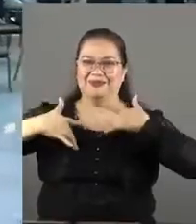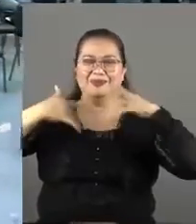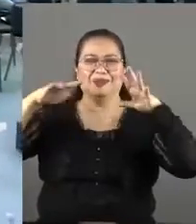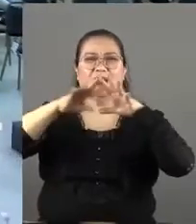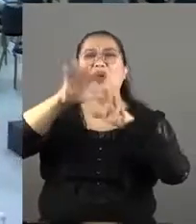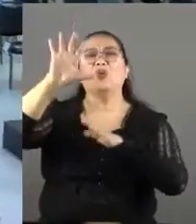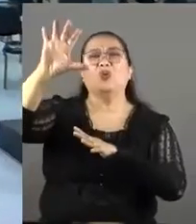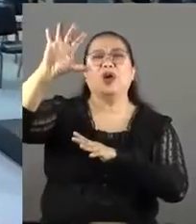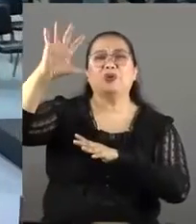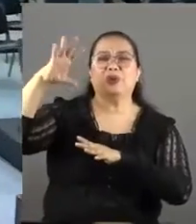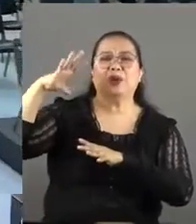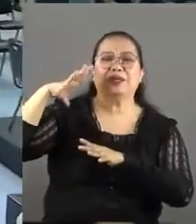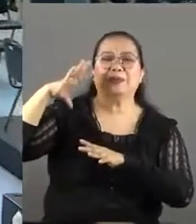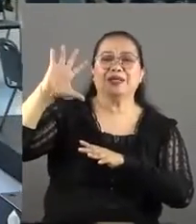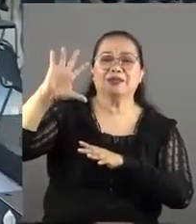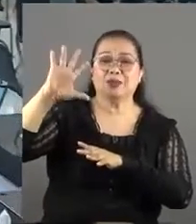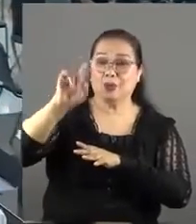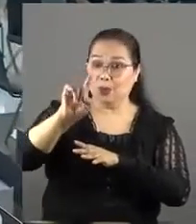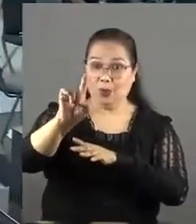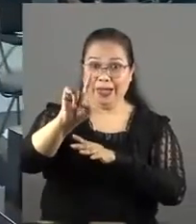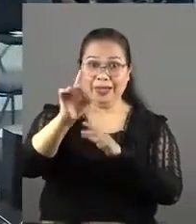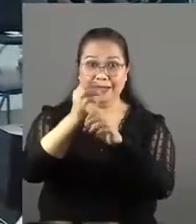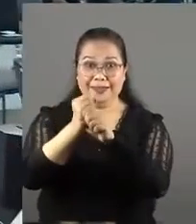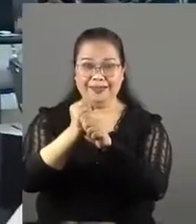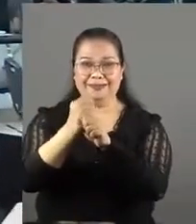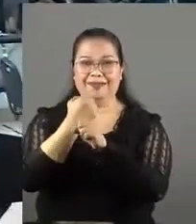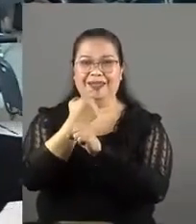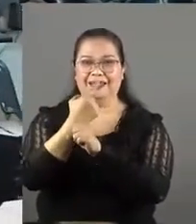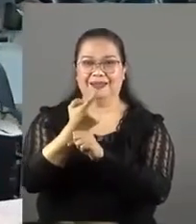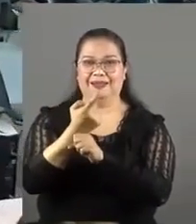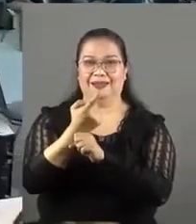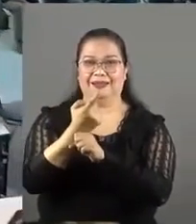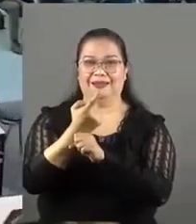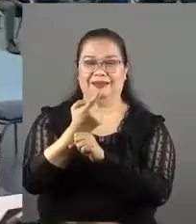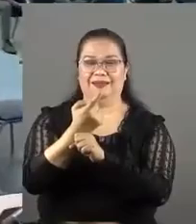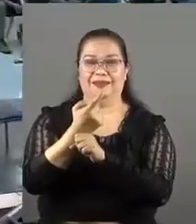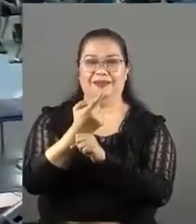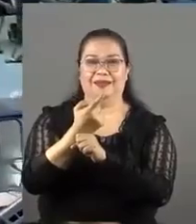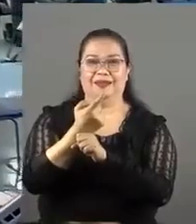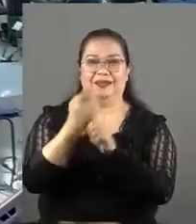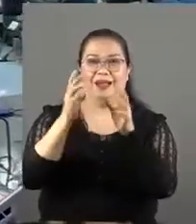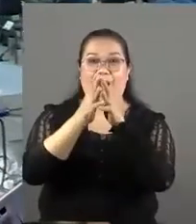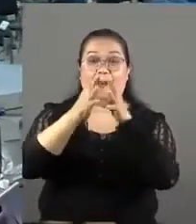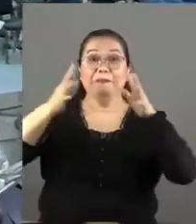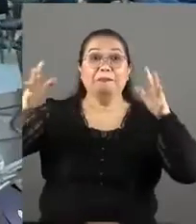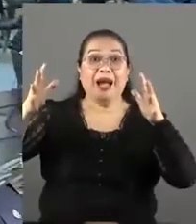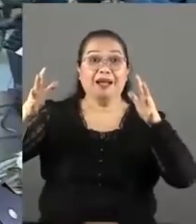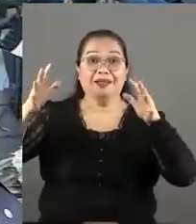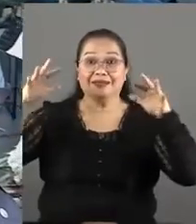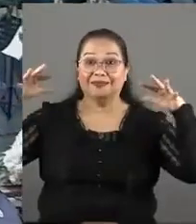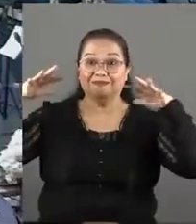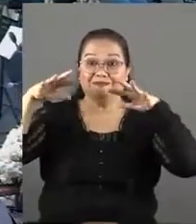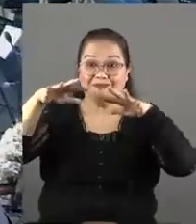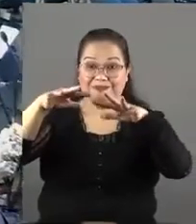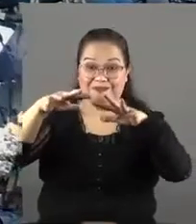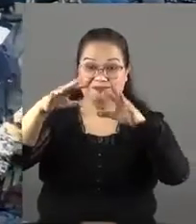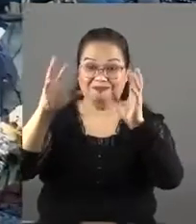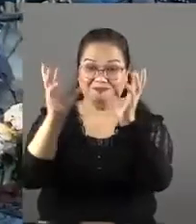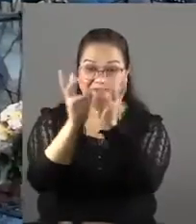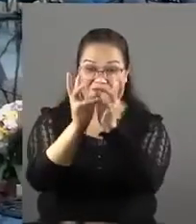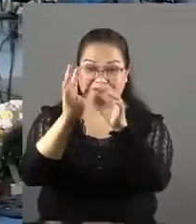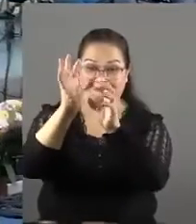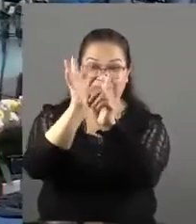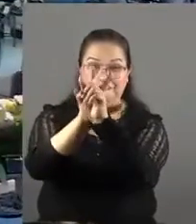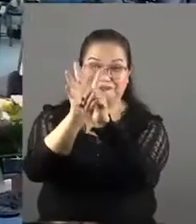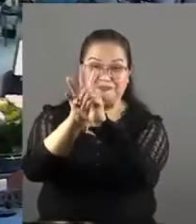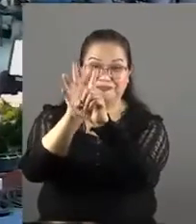Pastor. Where did you get that? It says here, a large assembly. Well, the word here